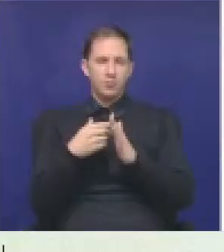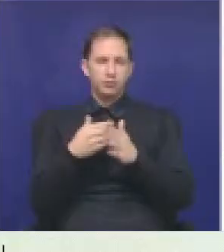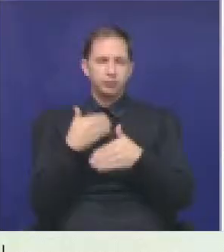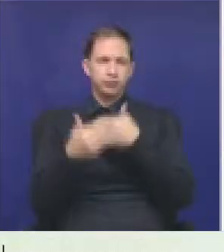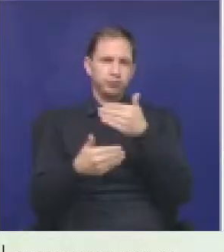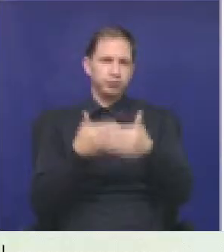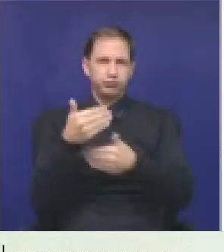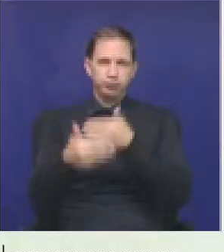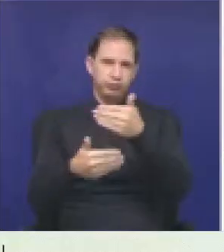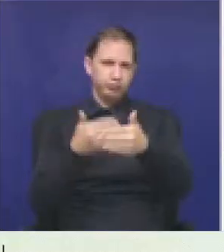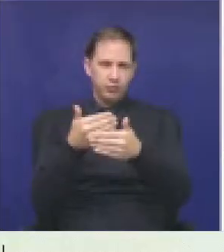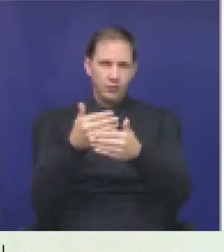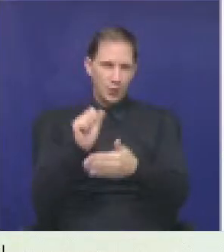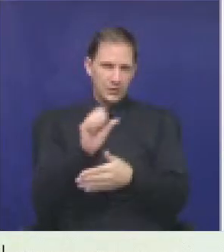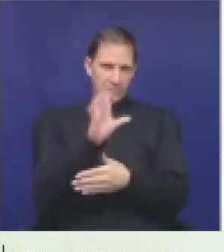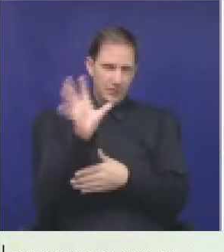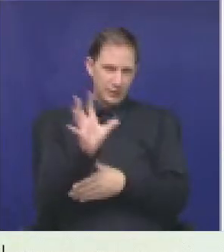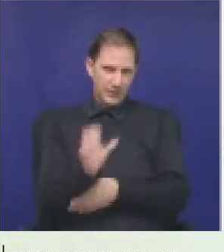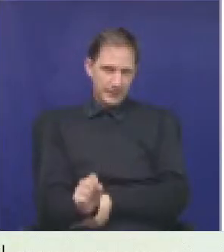we call South Africa.